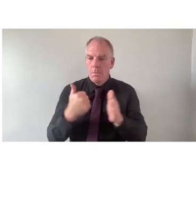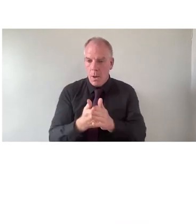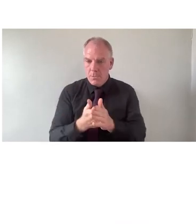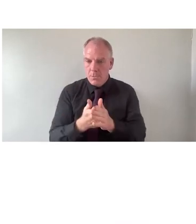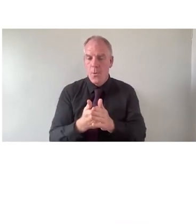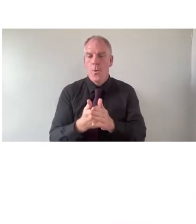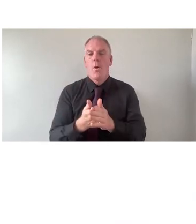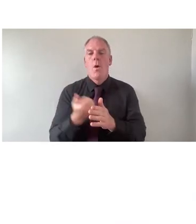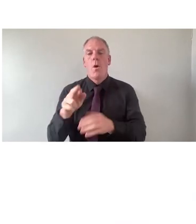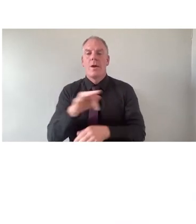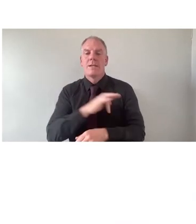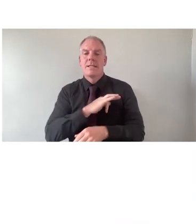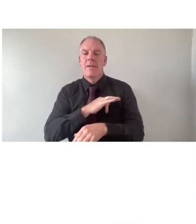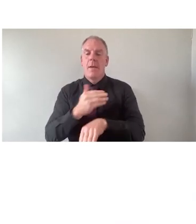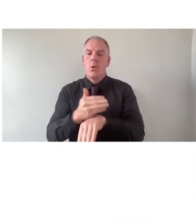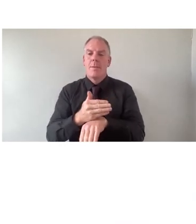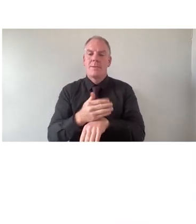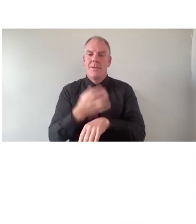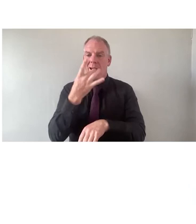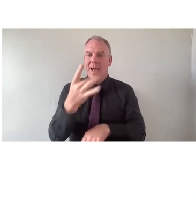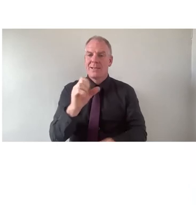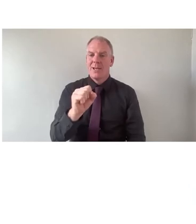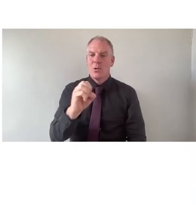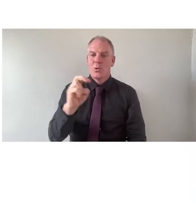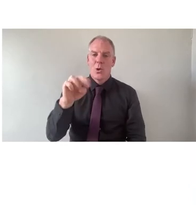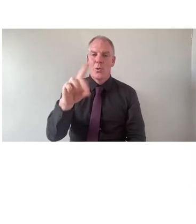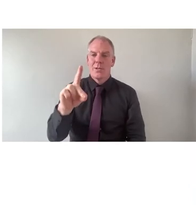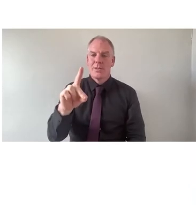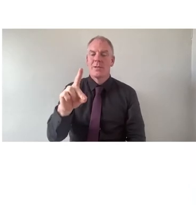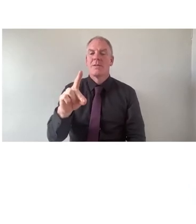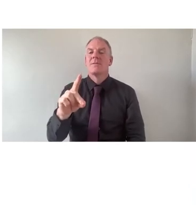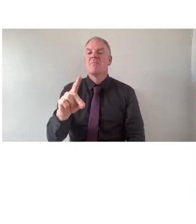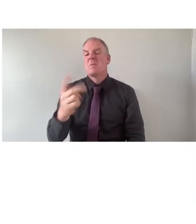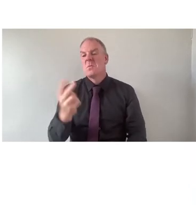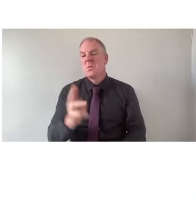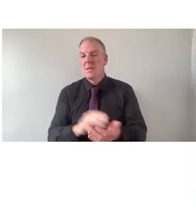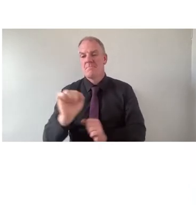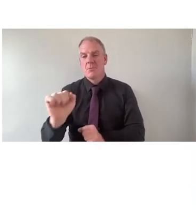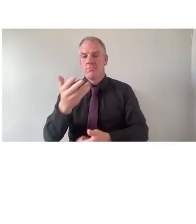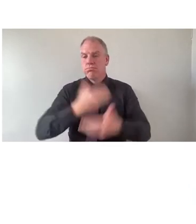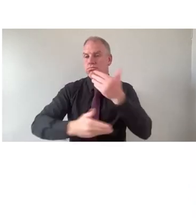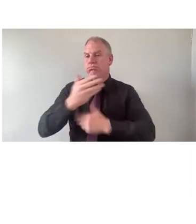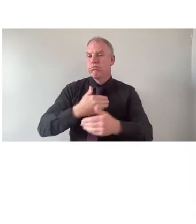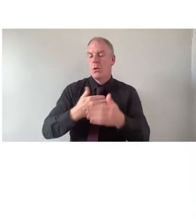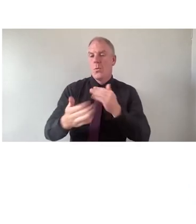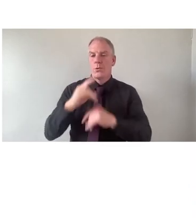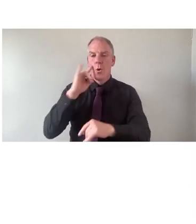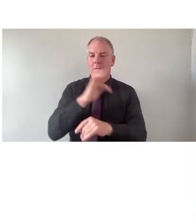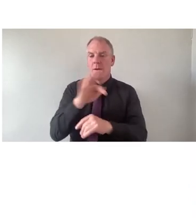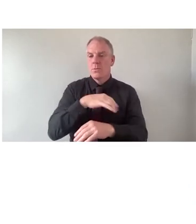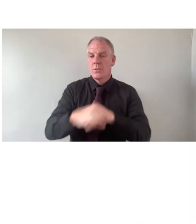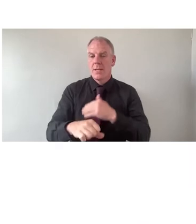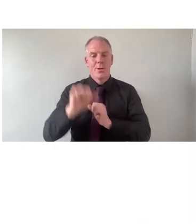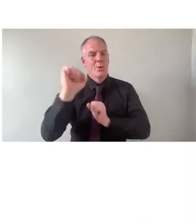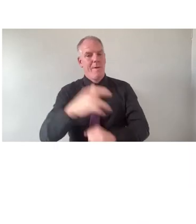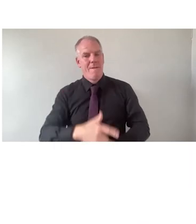to ask Seanad for a couple of minutes just on what you've heard today. And I suppose where you